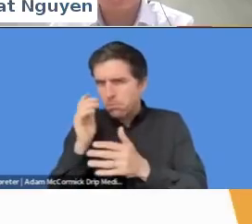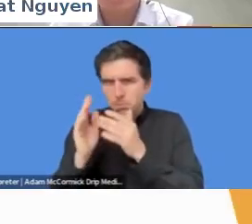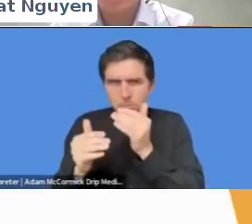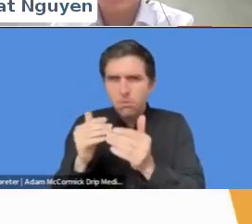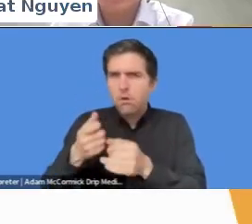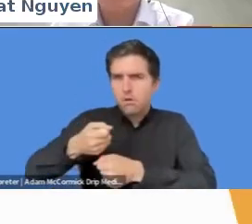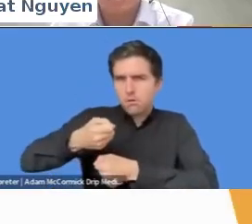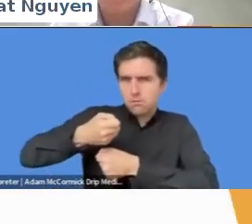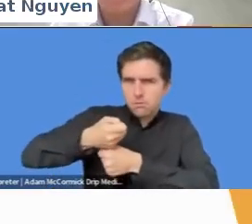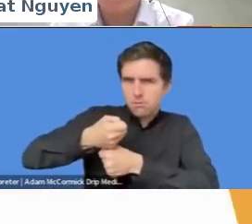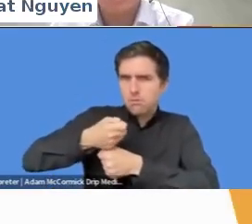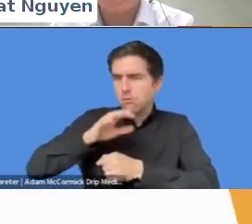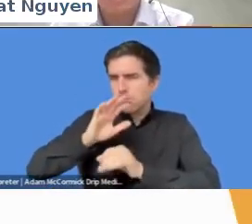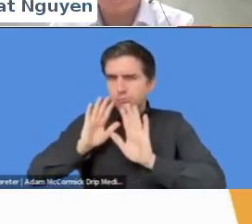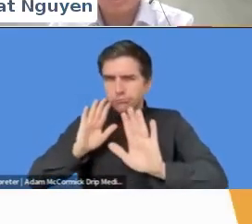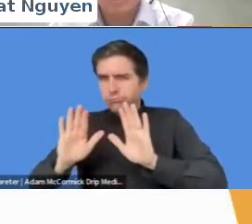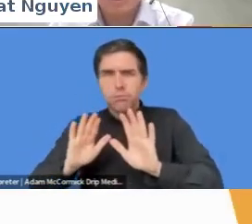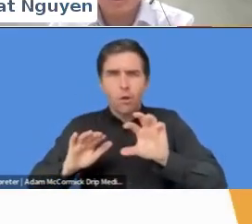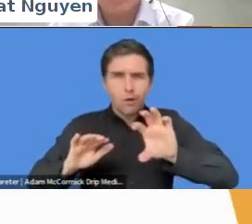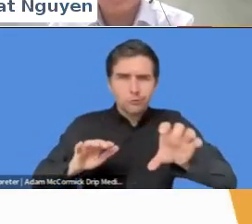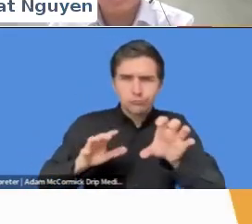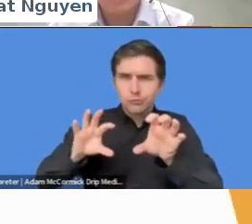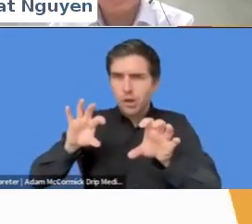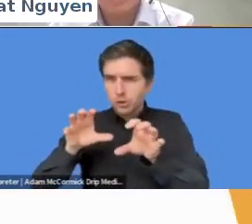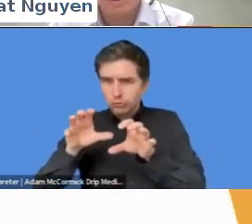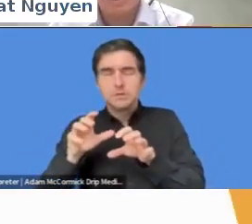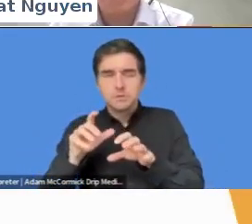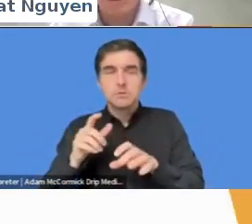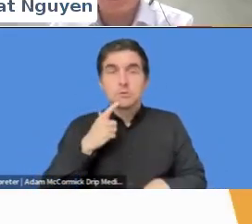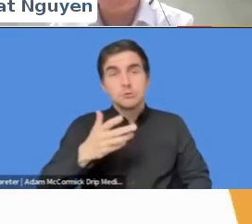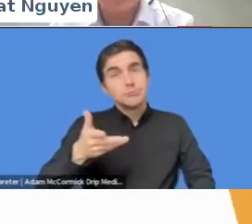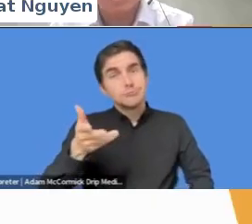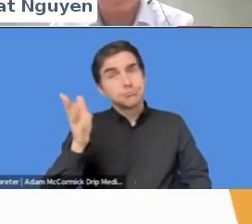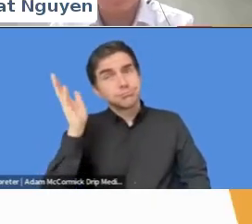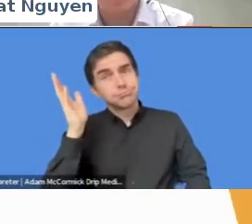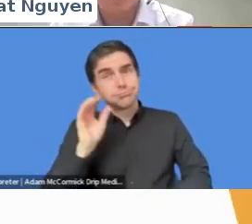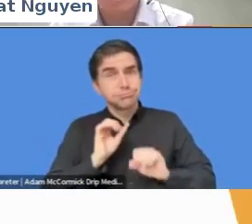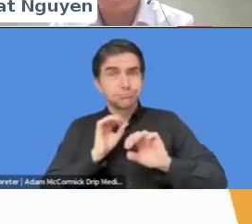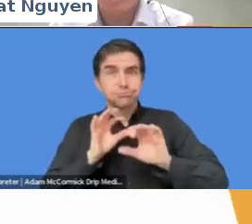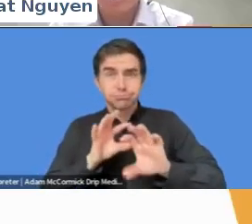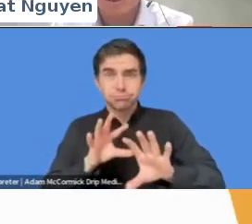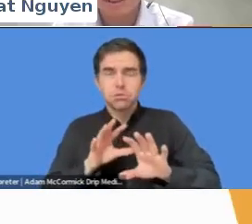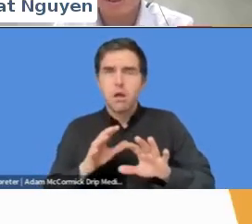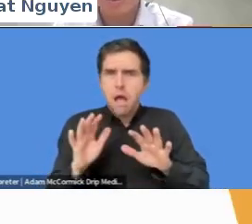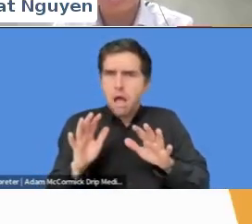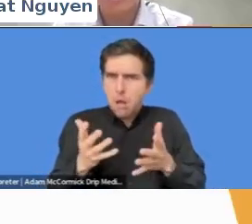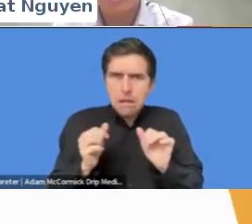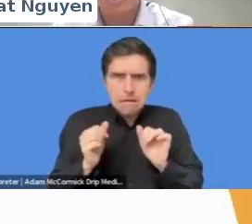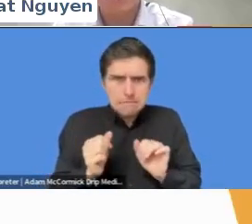social protection in Zambia. And then a presentation on